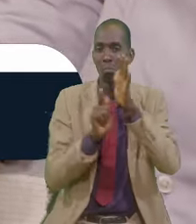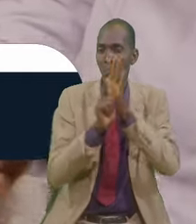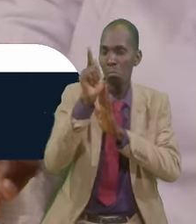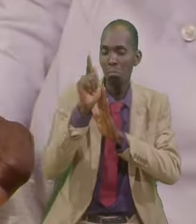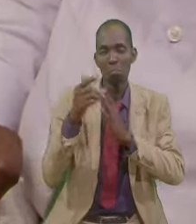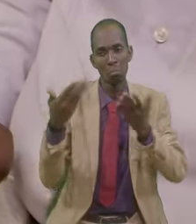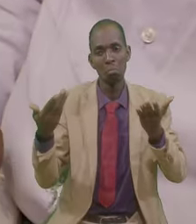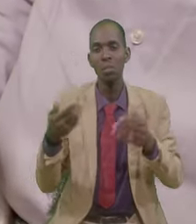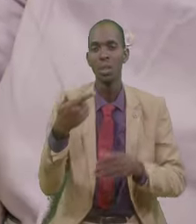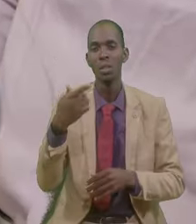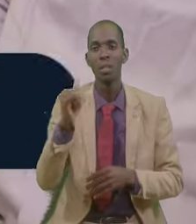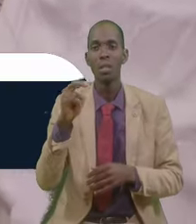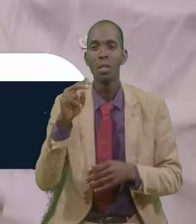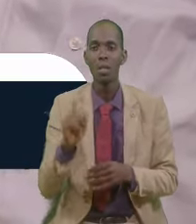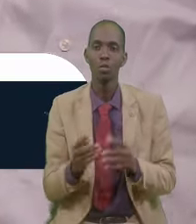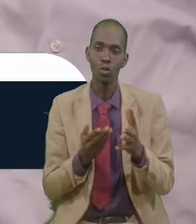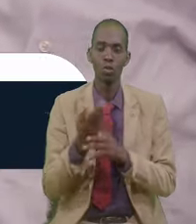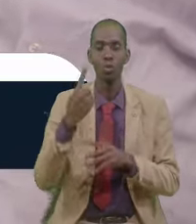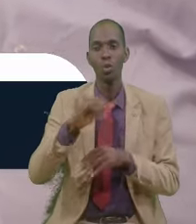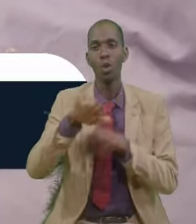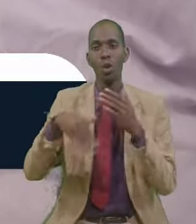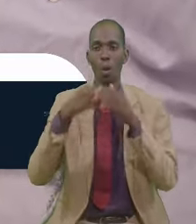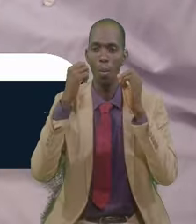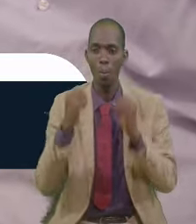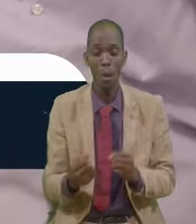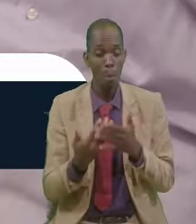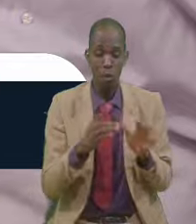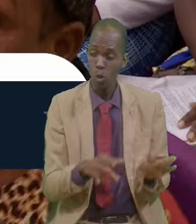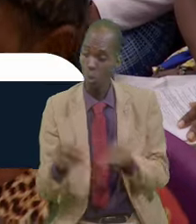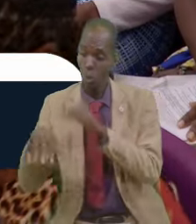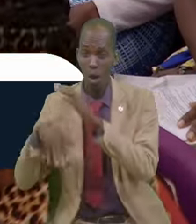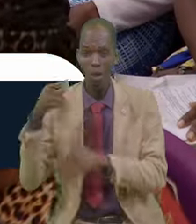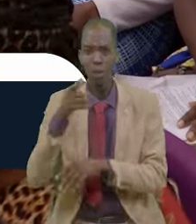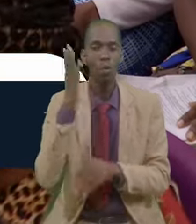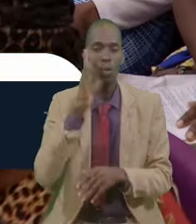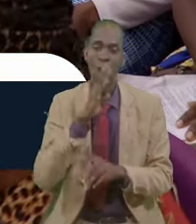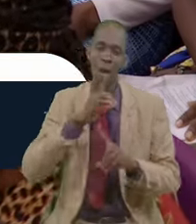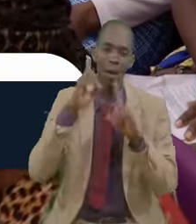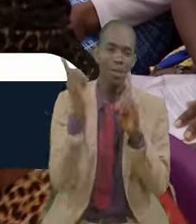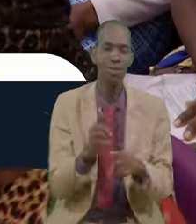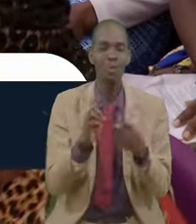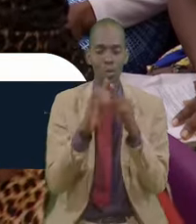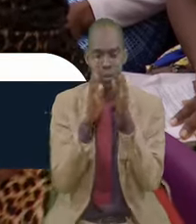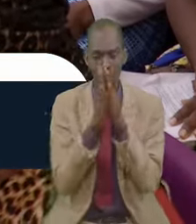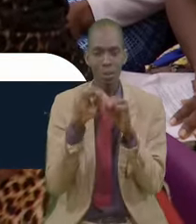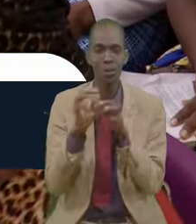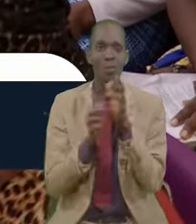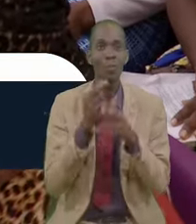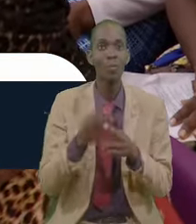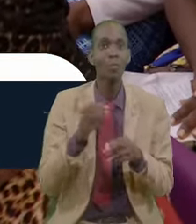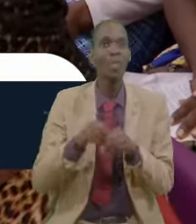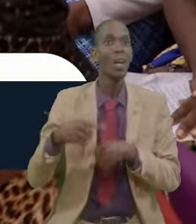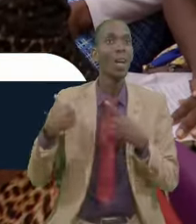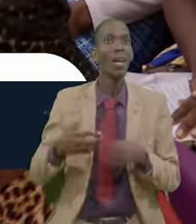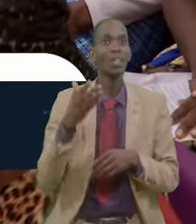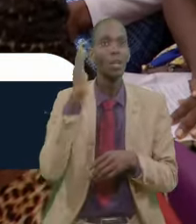confirmation. Before you go out of those doors tonight, a confirmation. In your heart, a